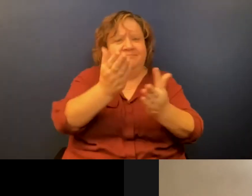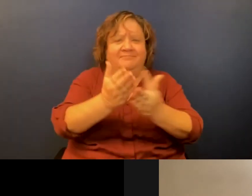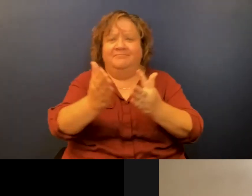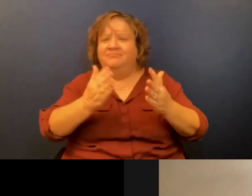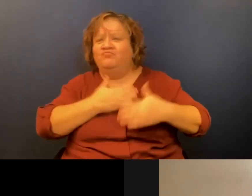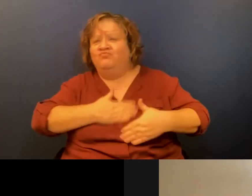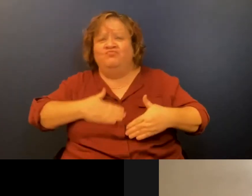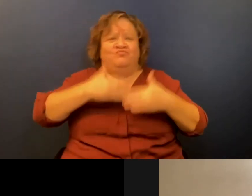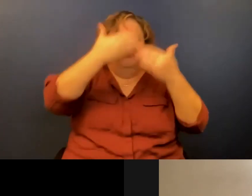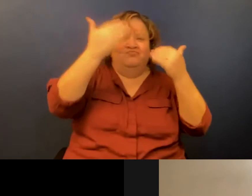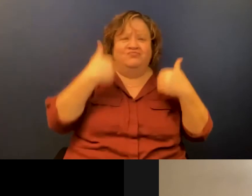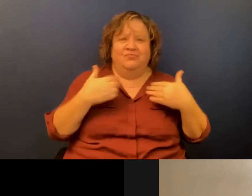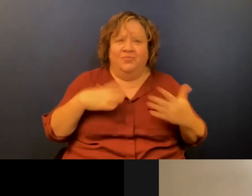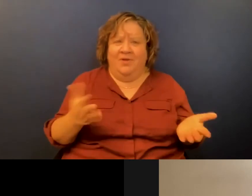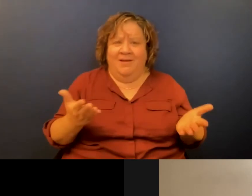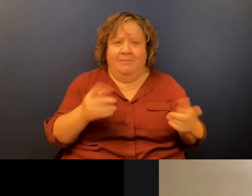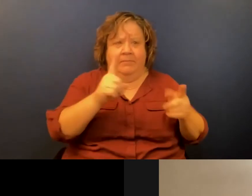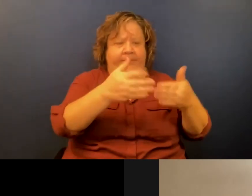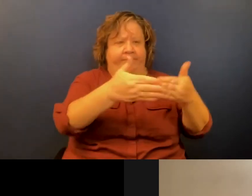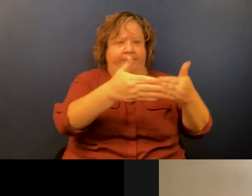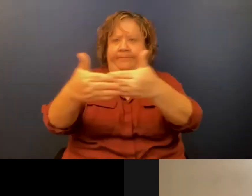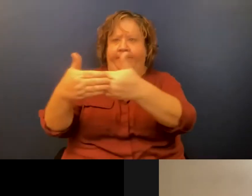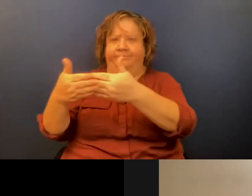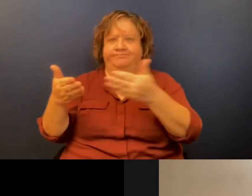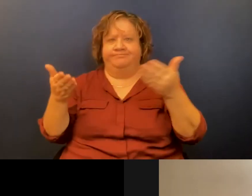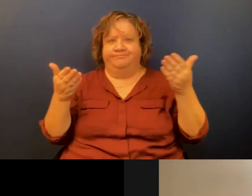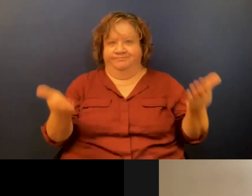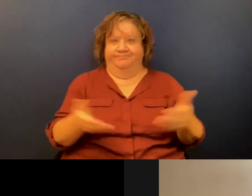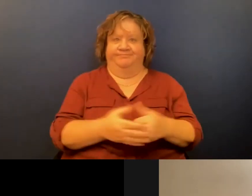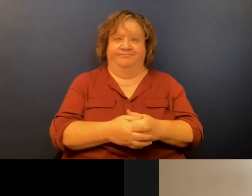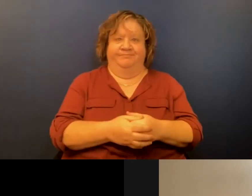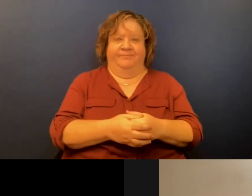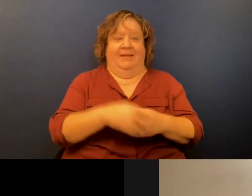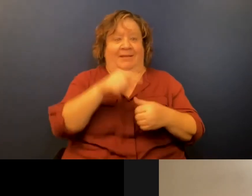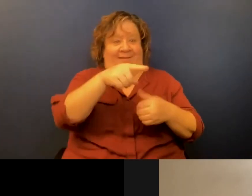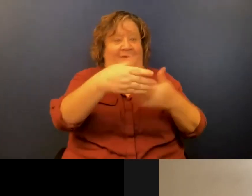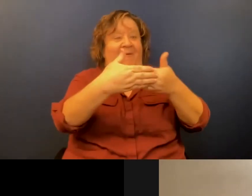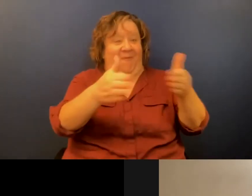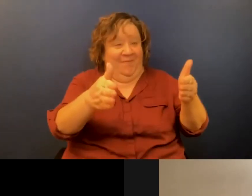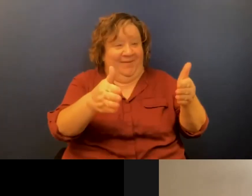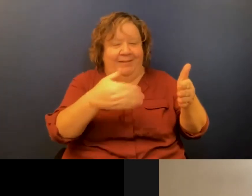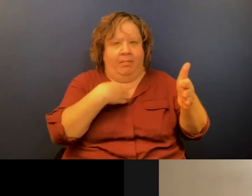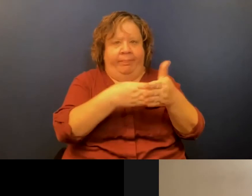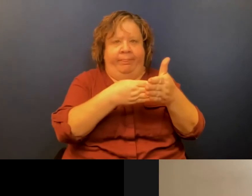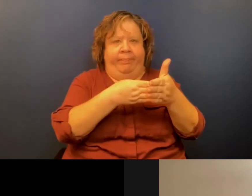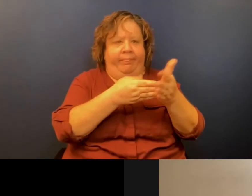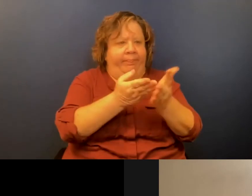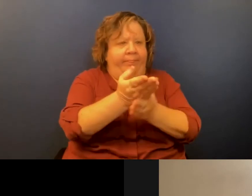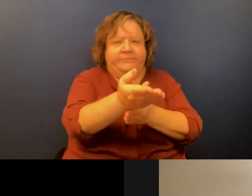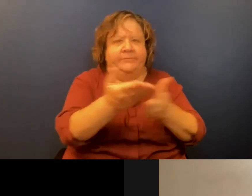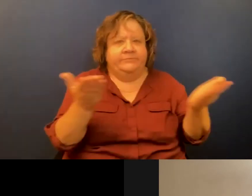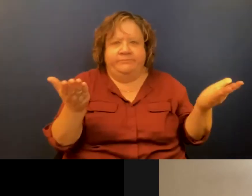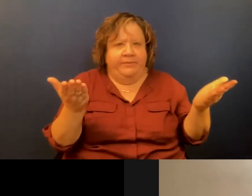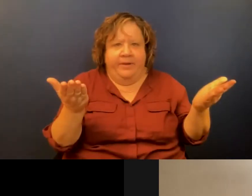physical disability. We can't sometimes walk in these areas where we'd like to recreate or carry out recreational